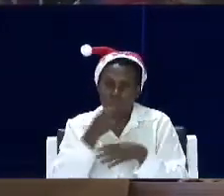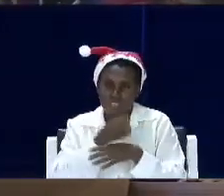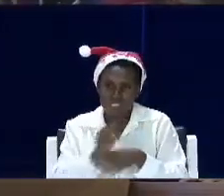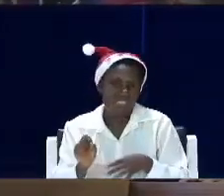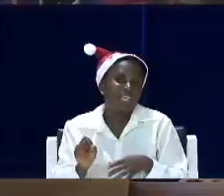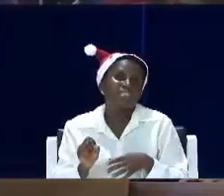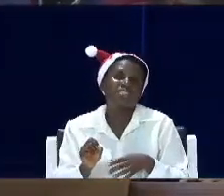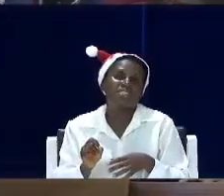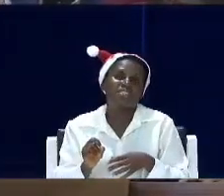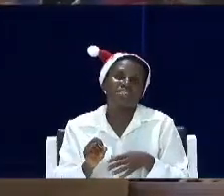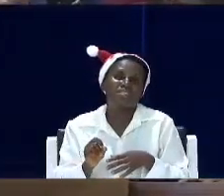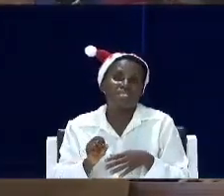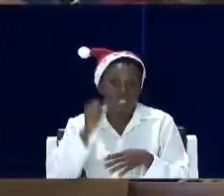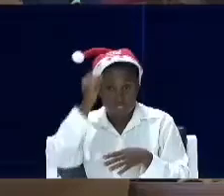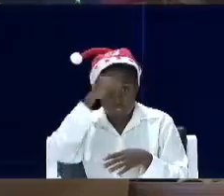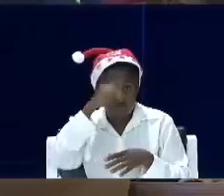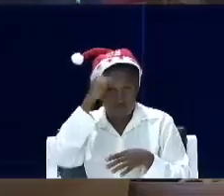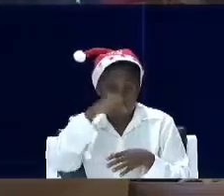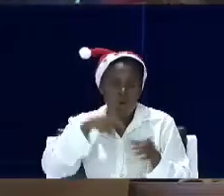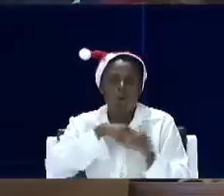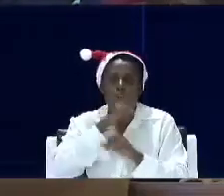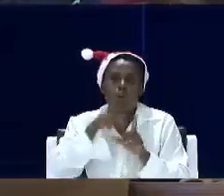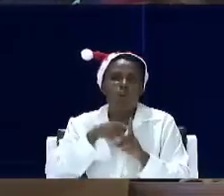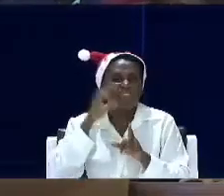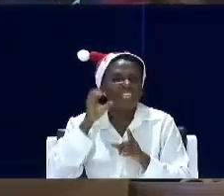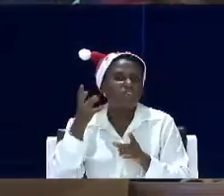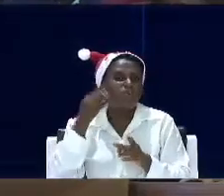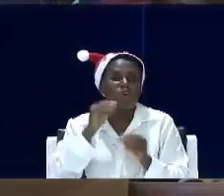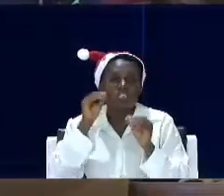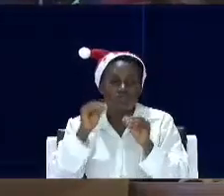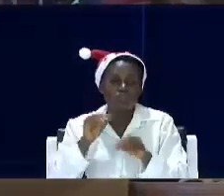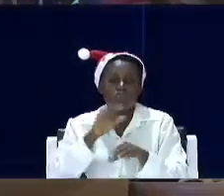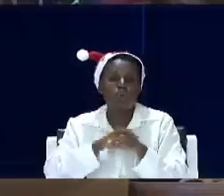when he was put on his father's throne,